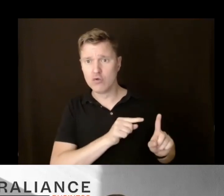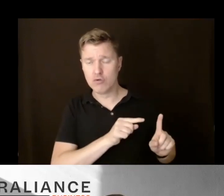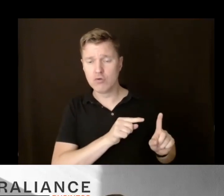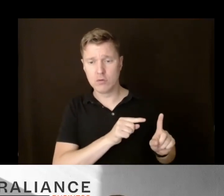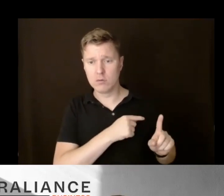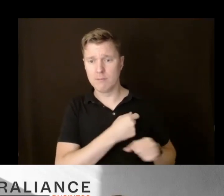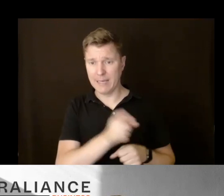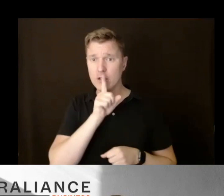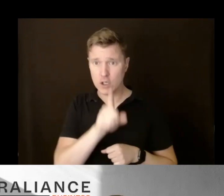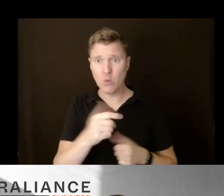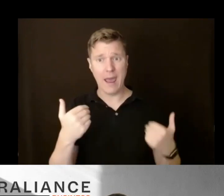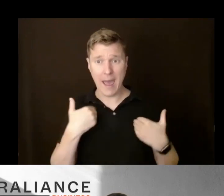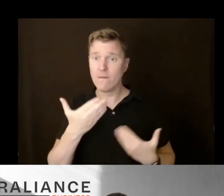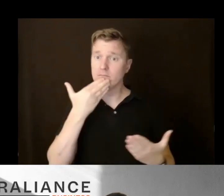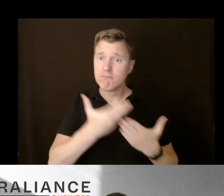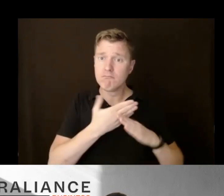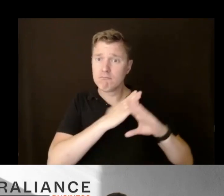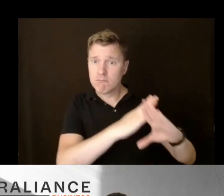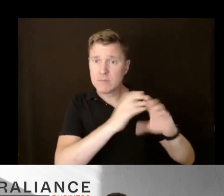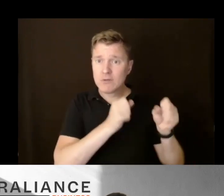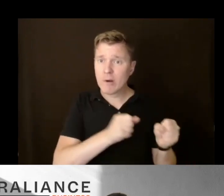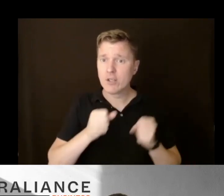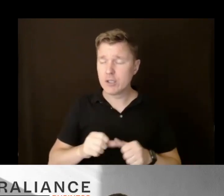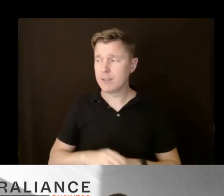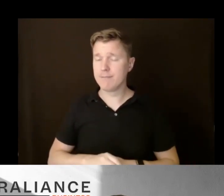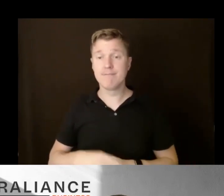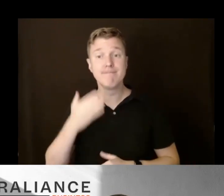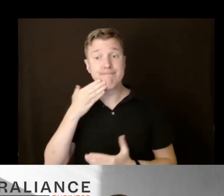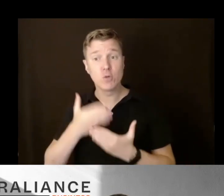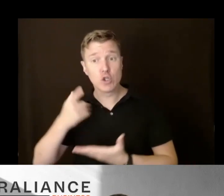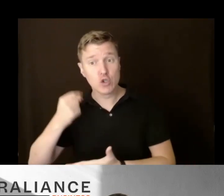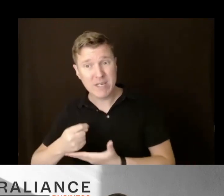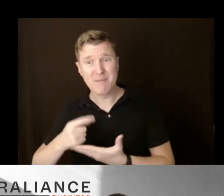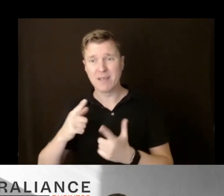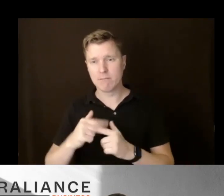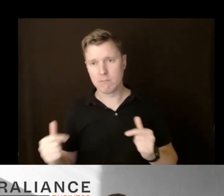good prevention strategies, good treatment, etc.